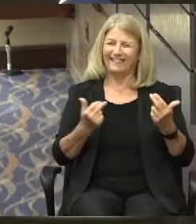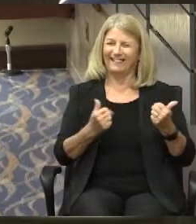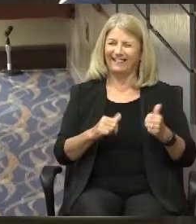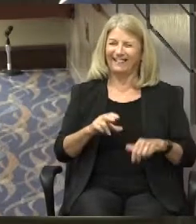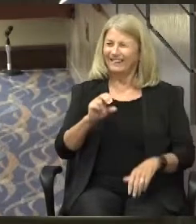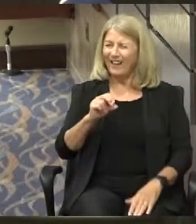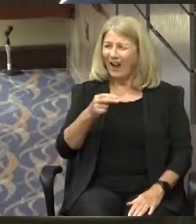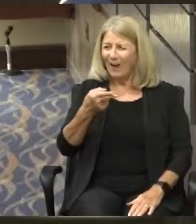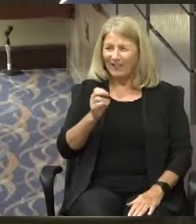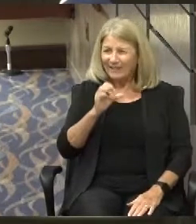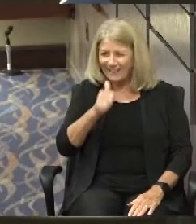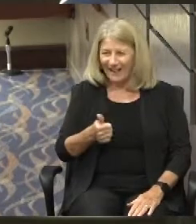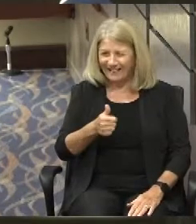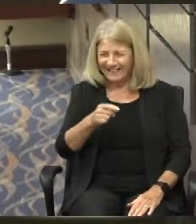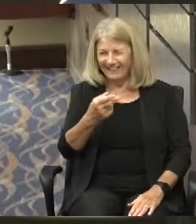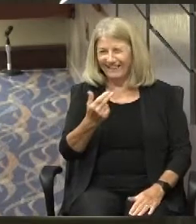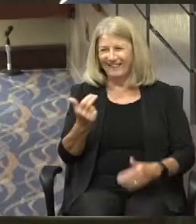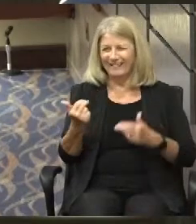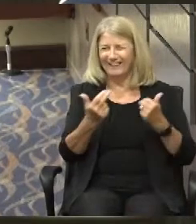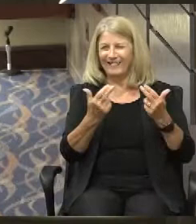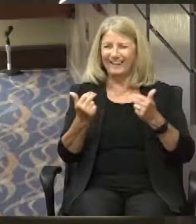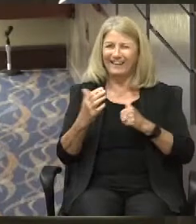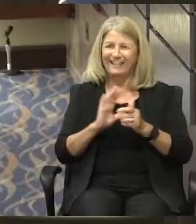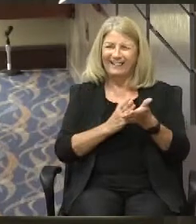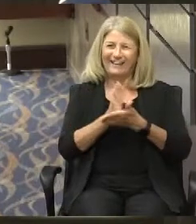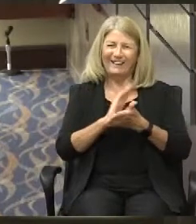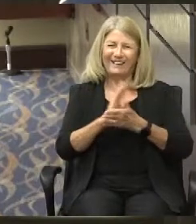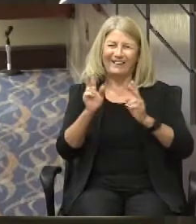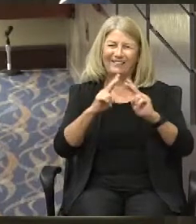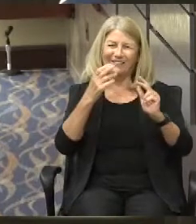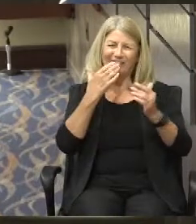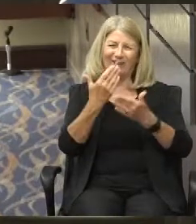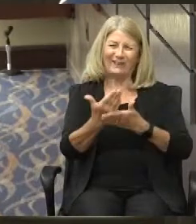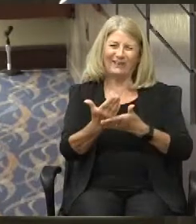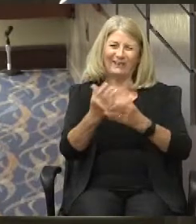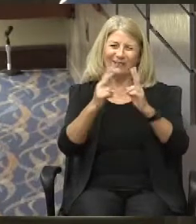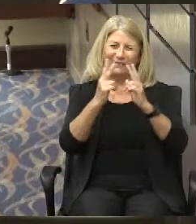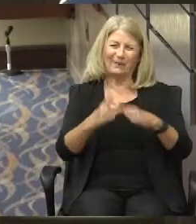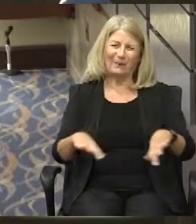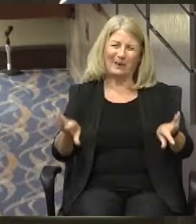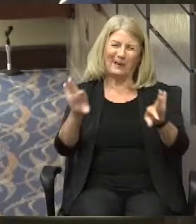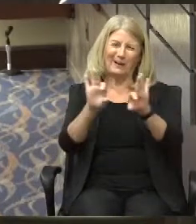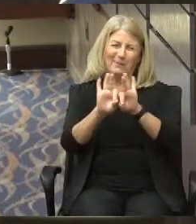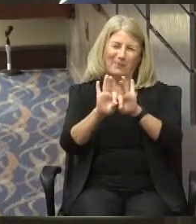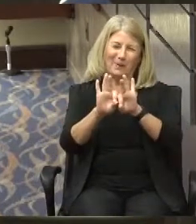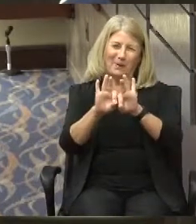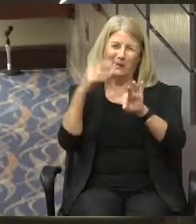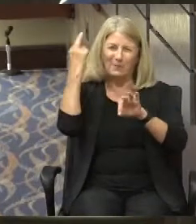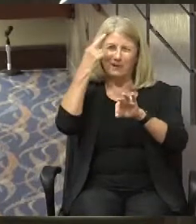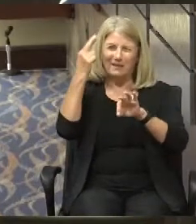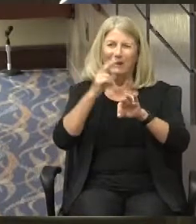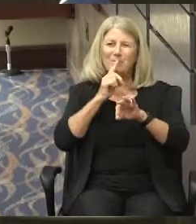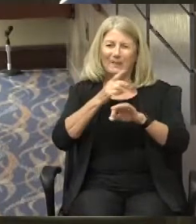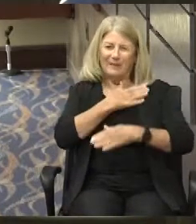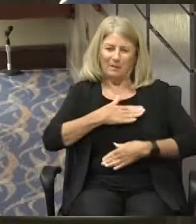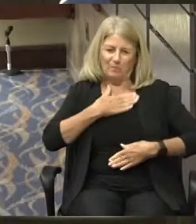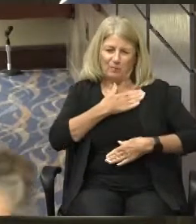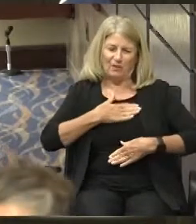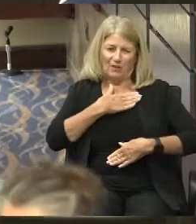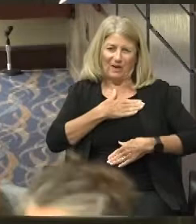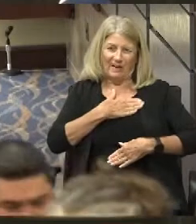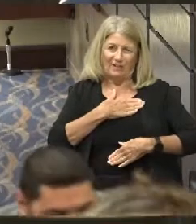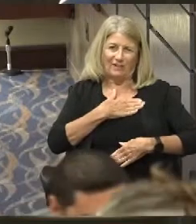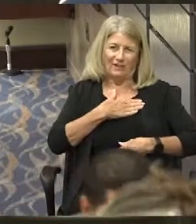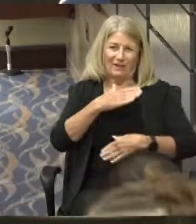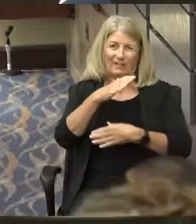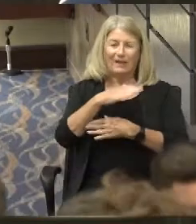All right. That was very good. Very important cause, and certainly appreciate police and fire's